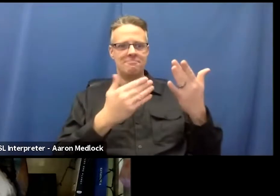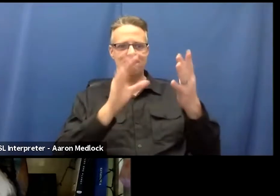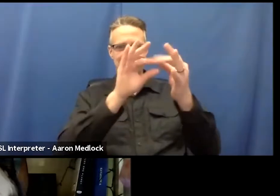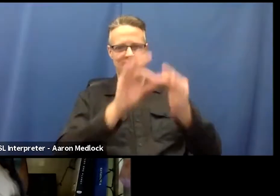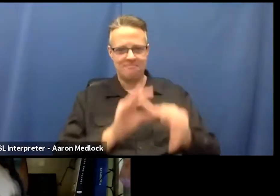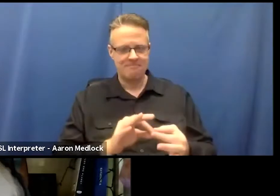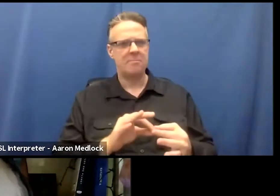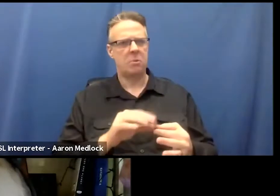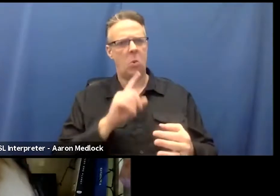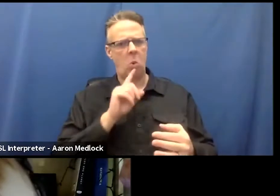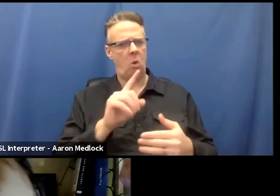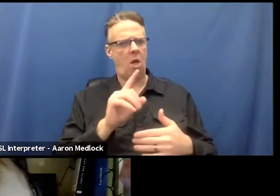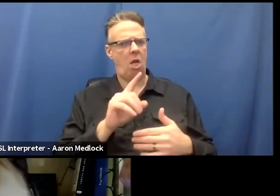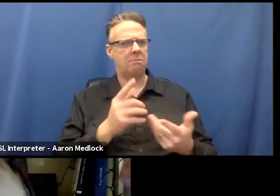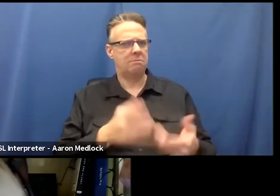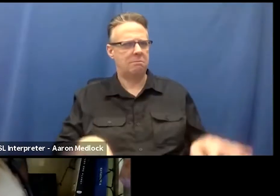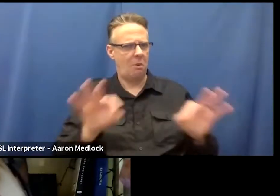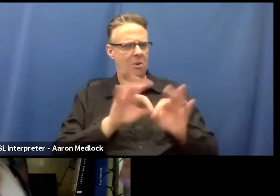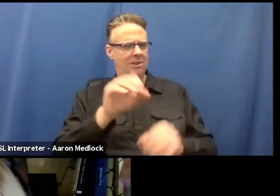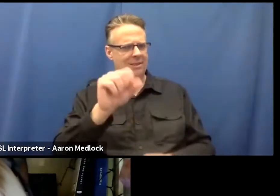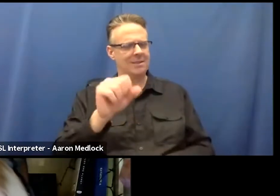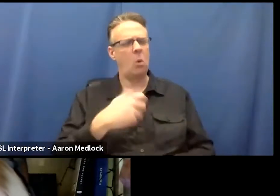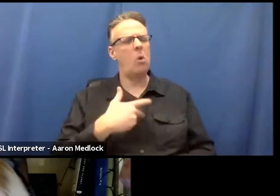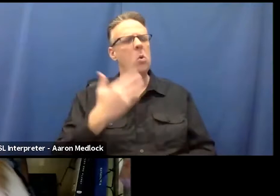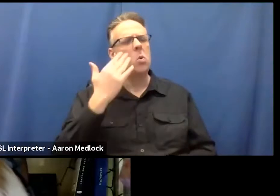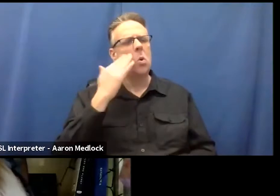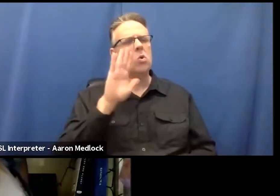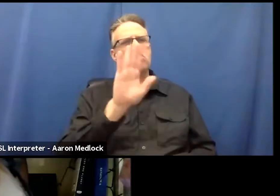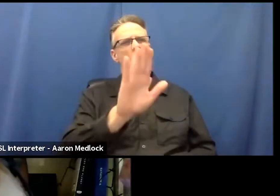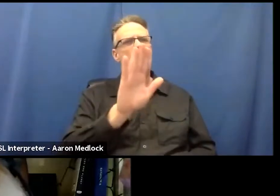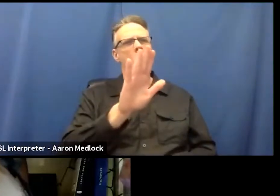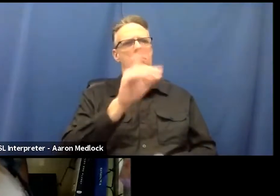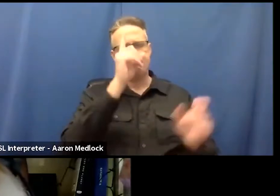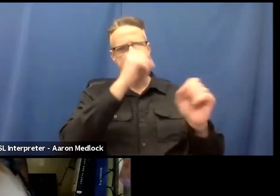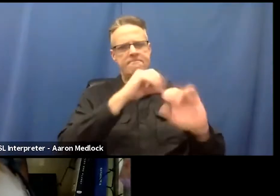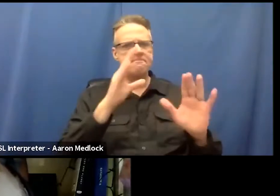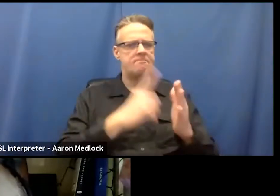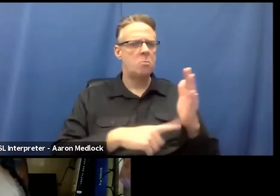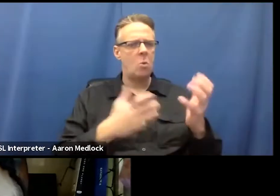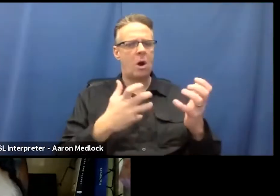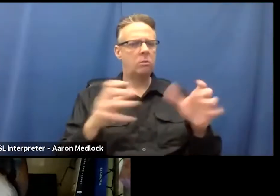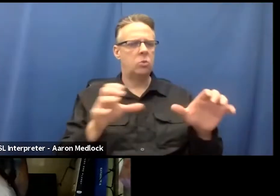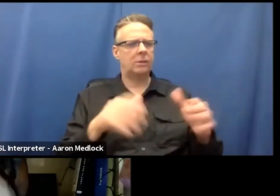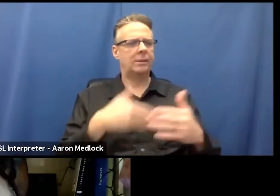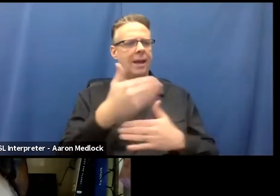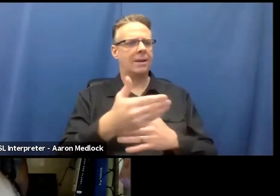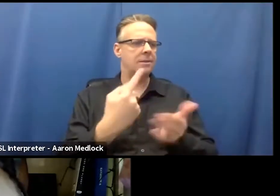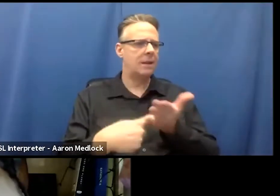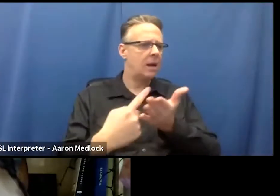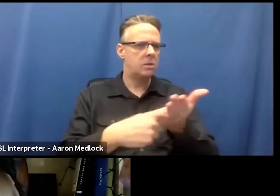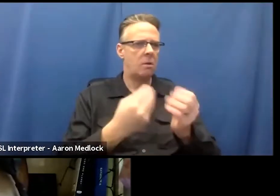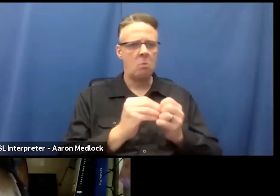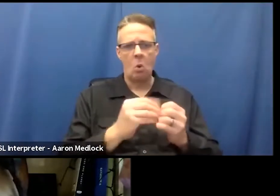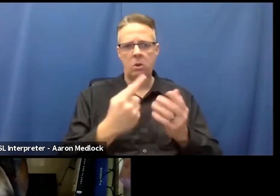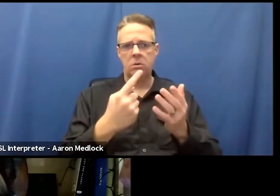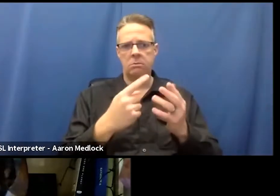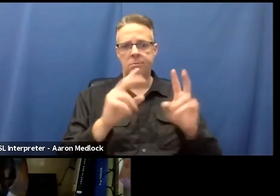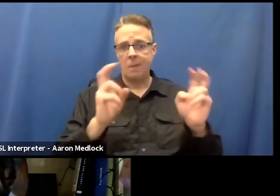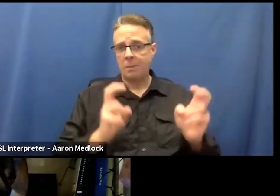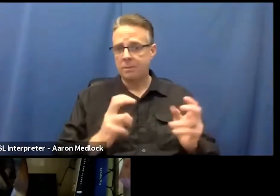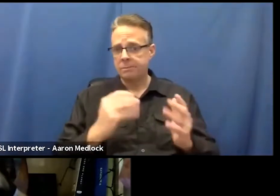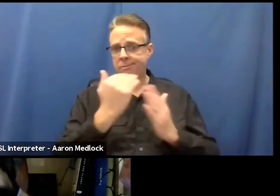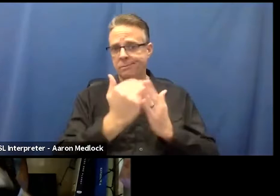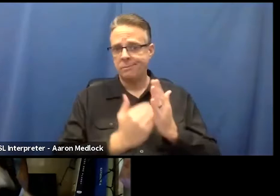really important. So I sort of want to know where you wanted to go next with discussion, and if there are